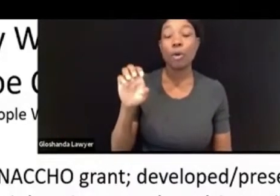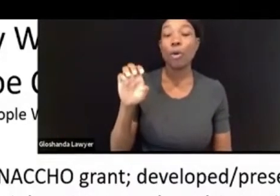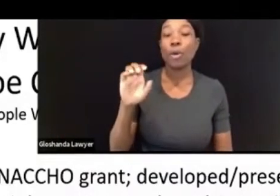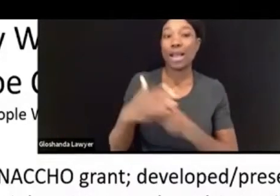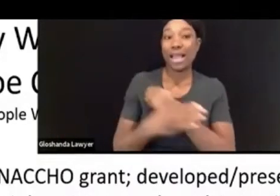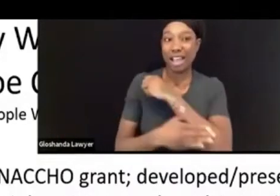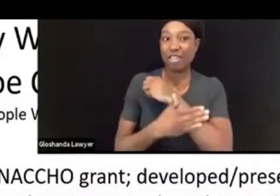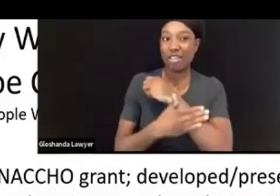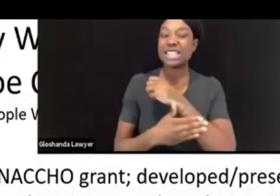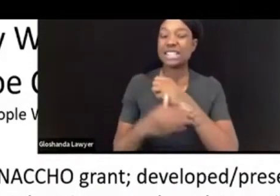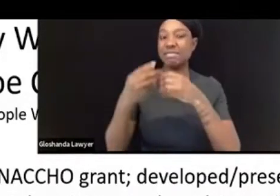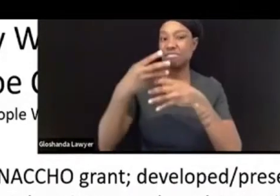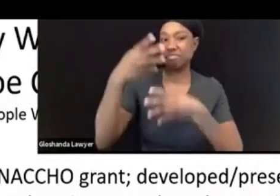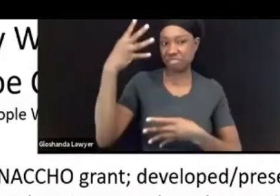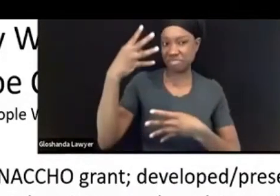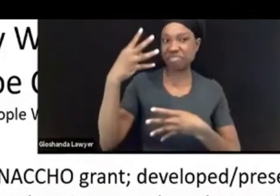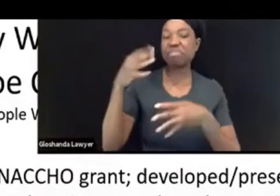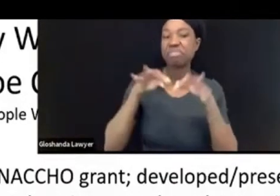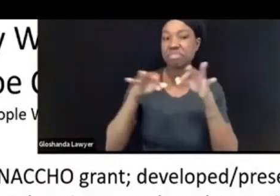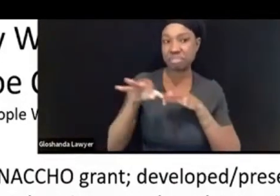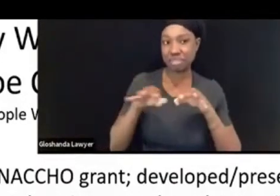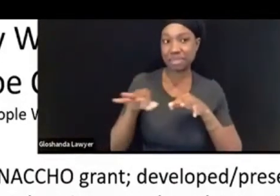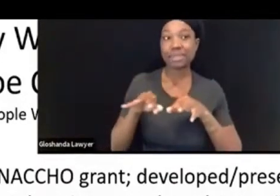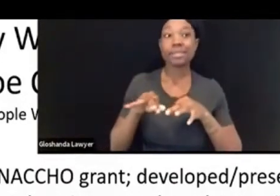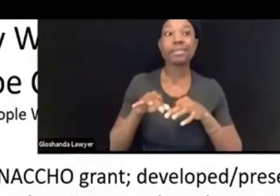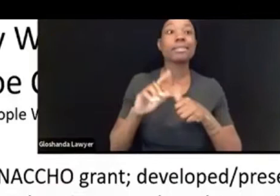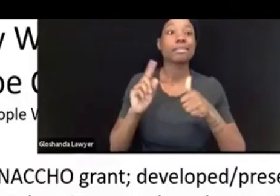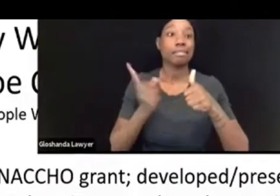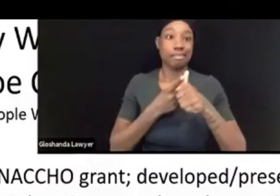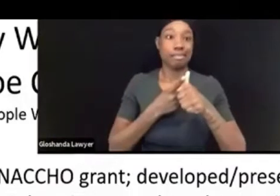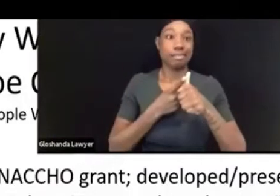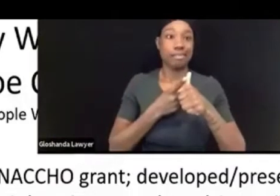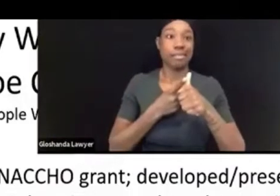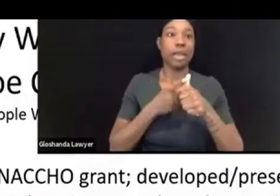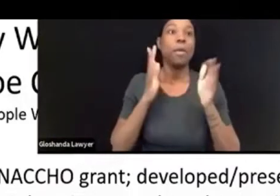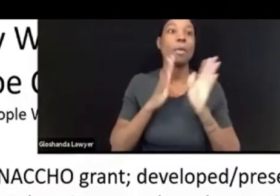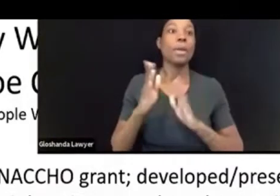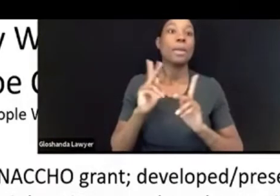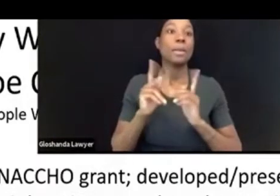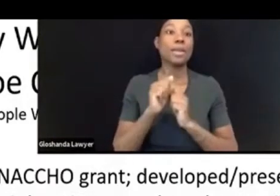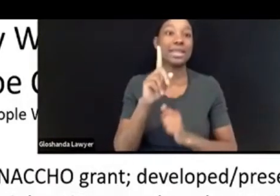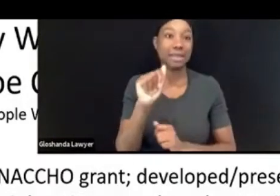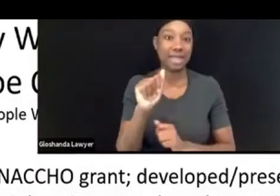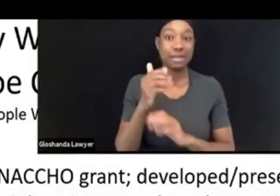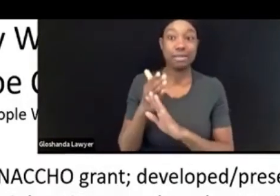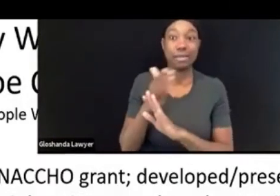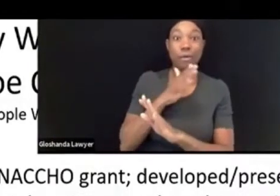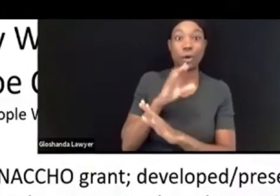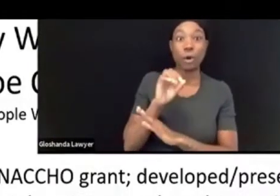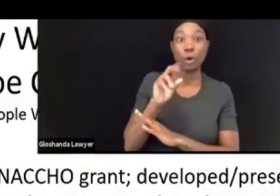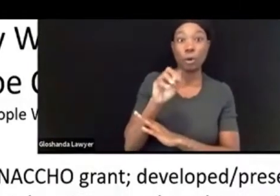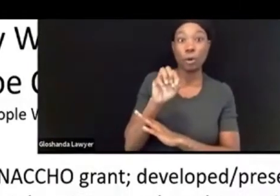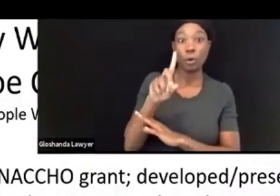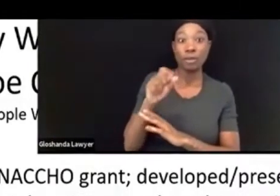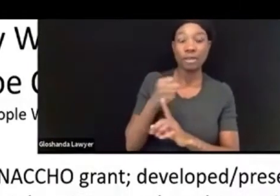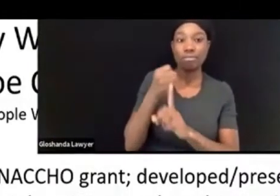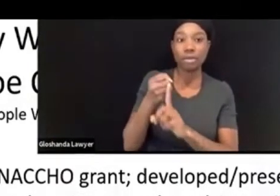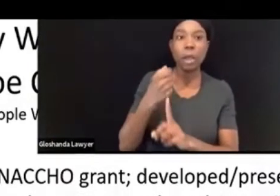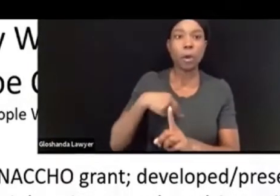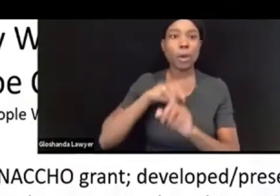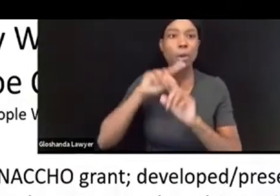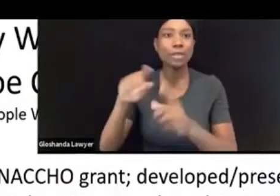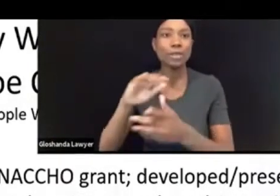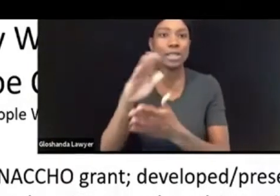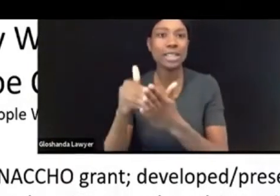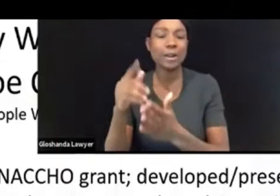The first bullet, preparing people with disabilities. Pre-COVID, we went to the Center for Disability Rights headquarters and the